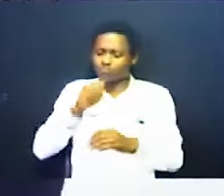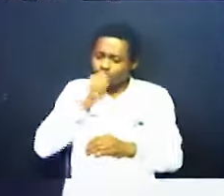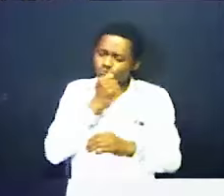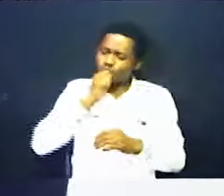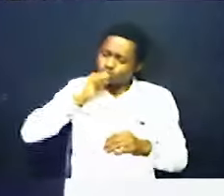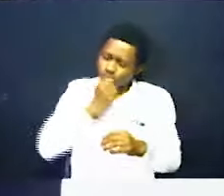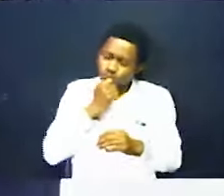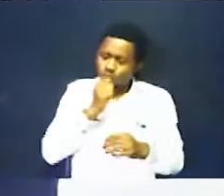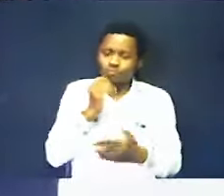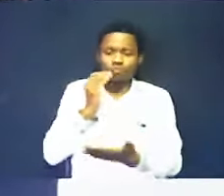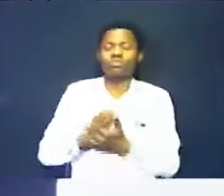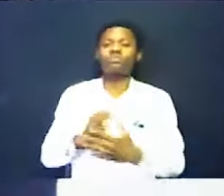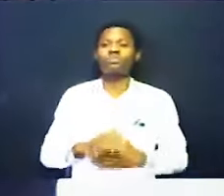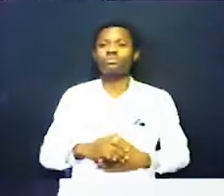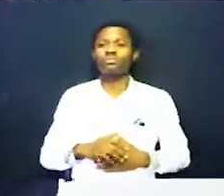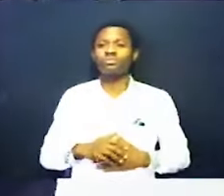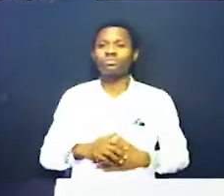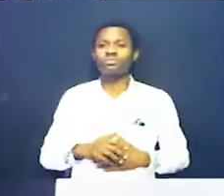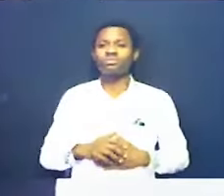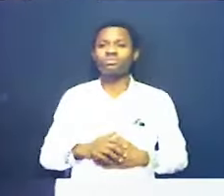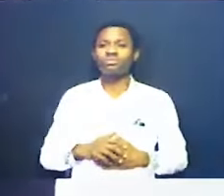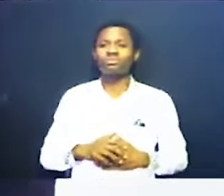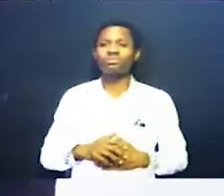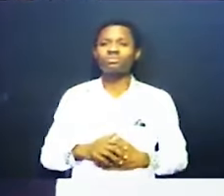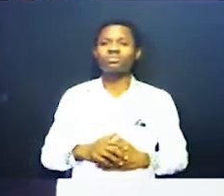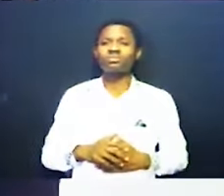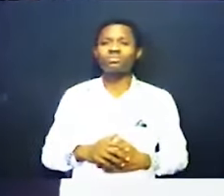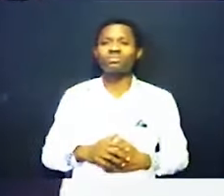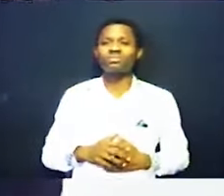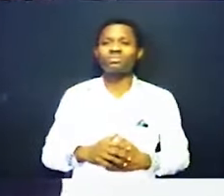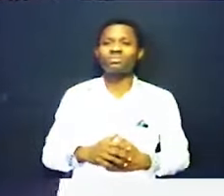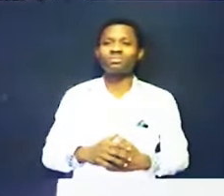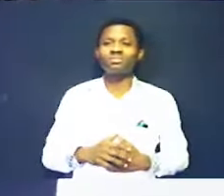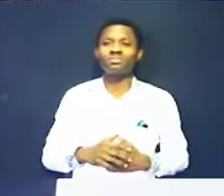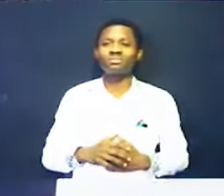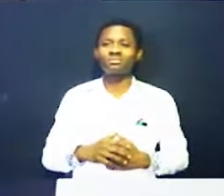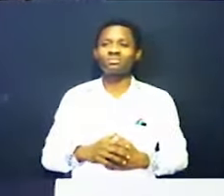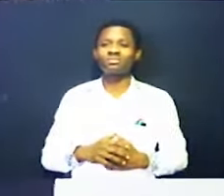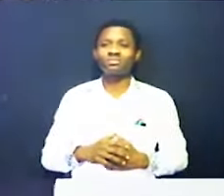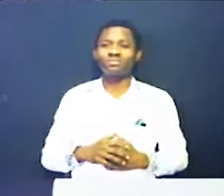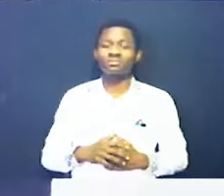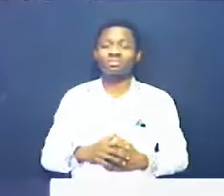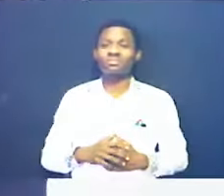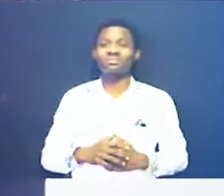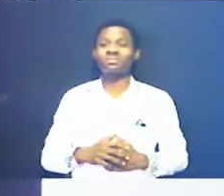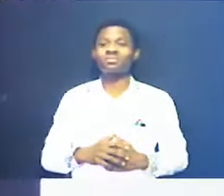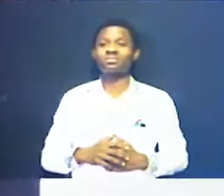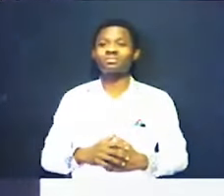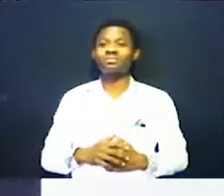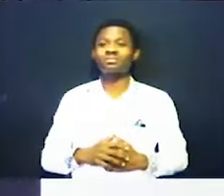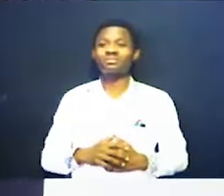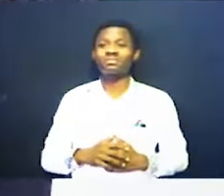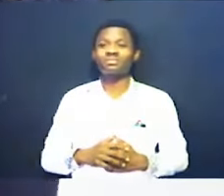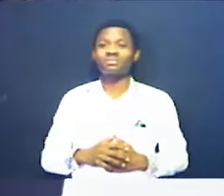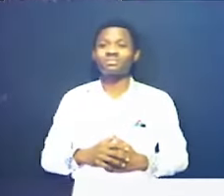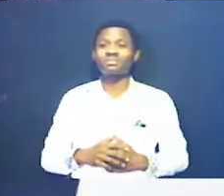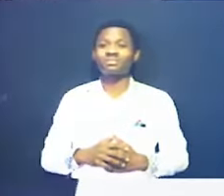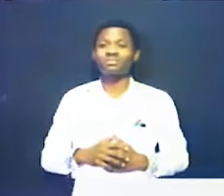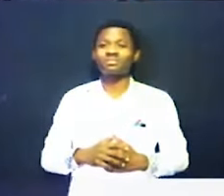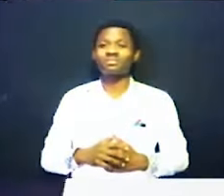a etoto ehyehye no ma enti wabo asenwe ma hwe no anka se du bri bi won fa me mesi form koso na ma onsa so na enado